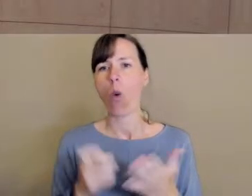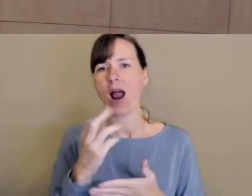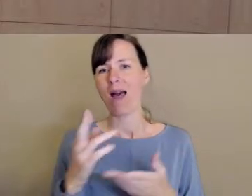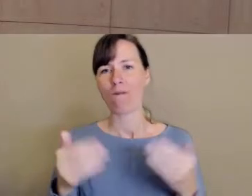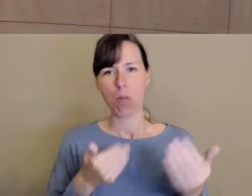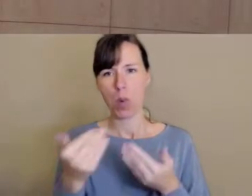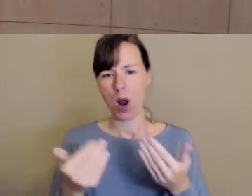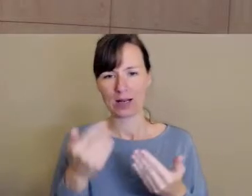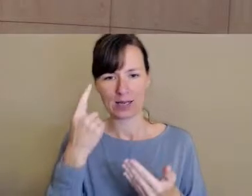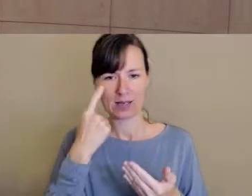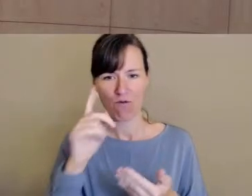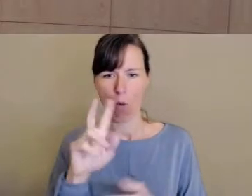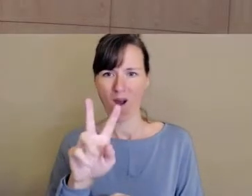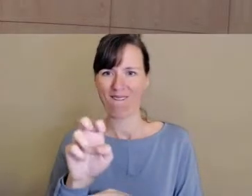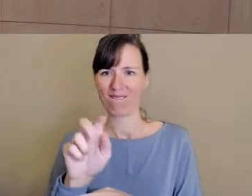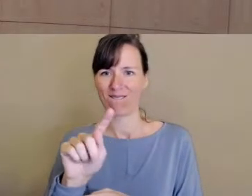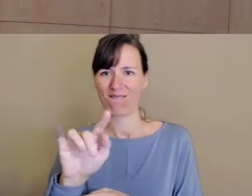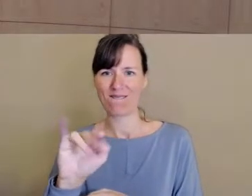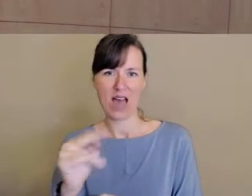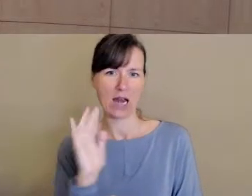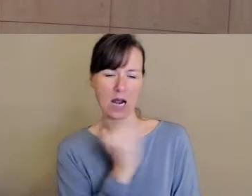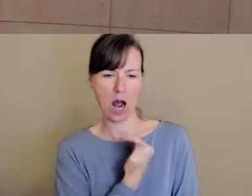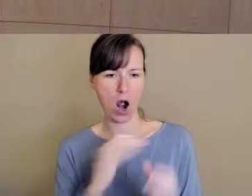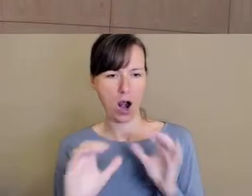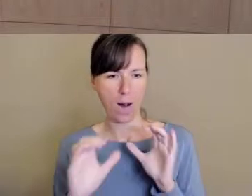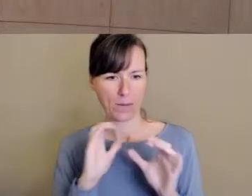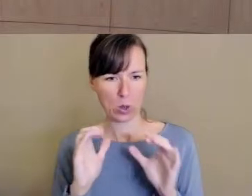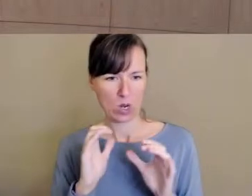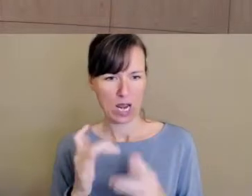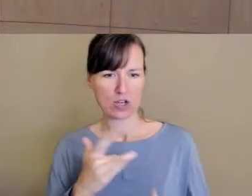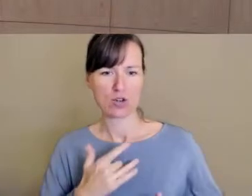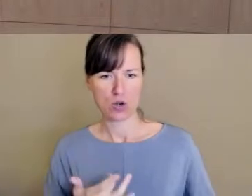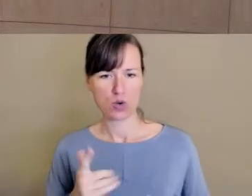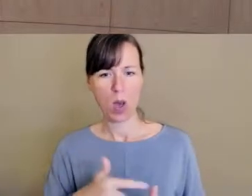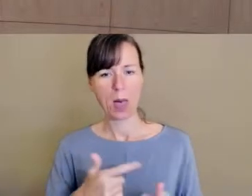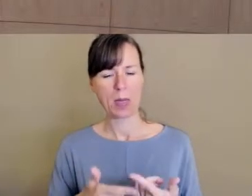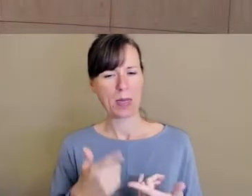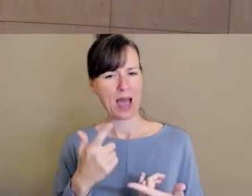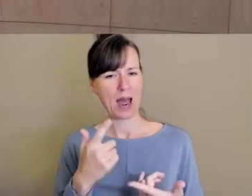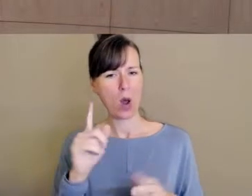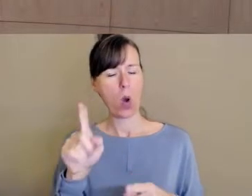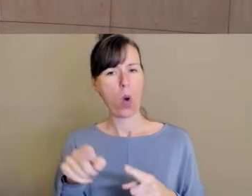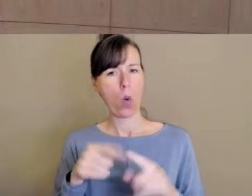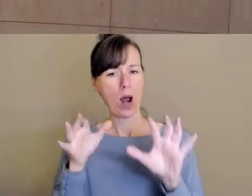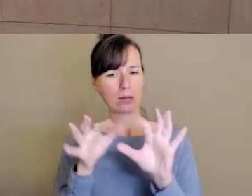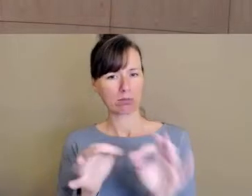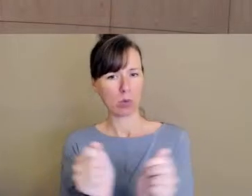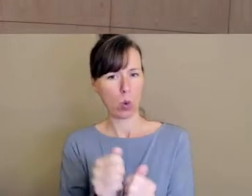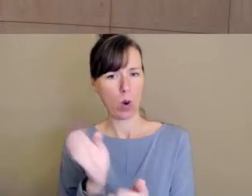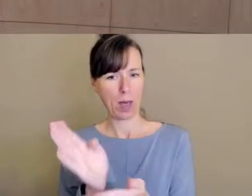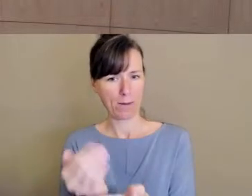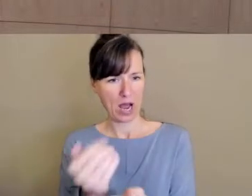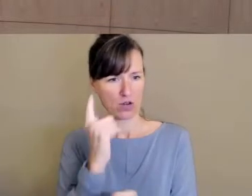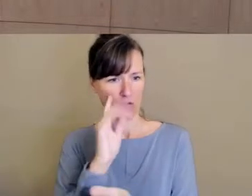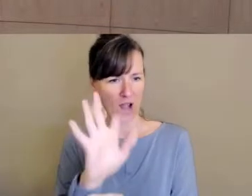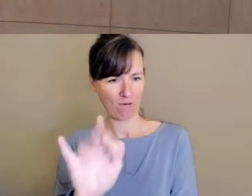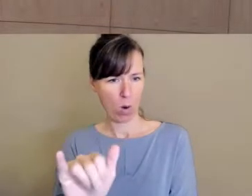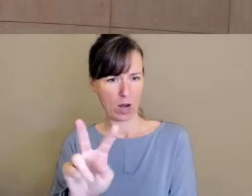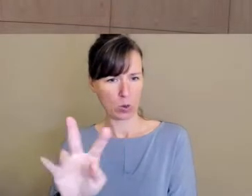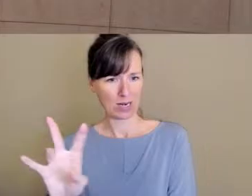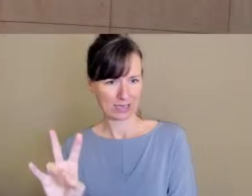we might have to make an amendment, because I don't know that this policy will be done completely to know exactly what the impact would be financially,